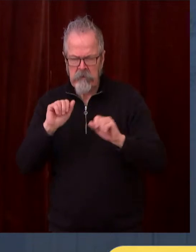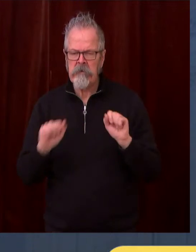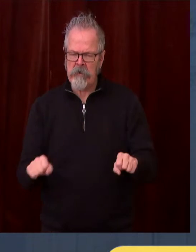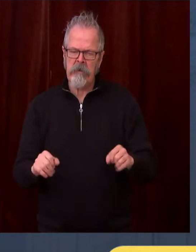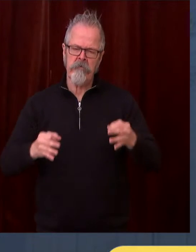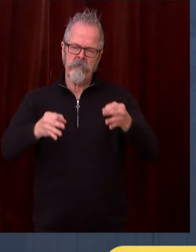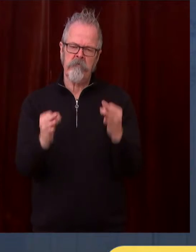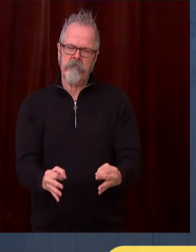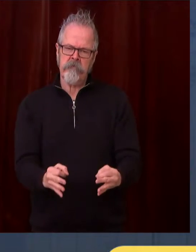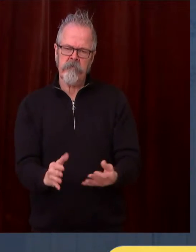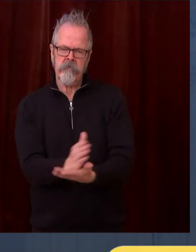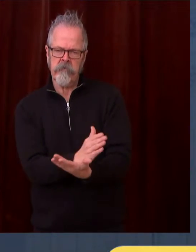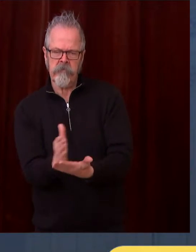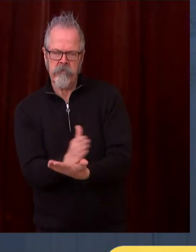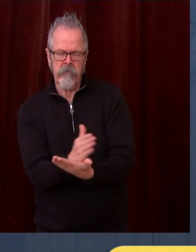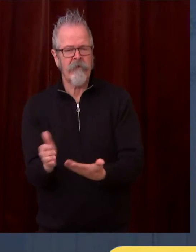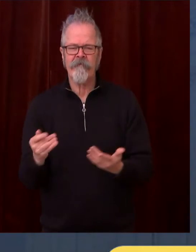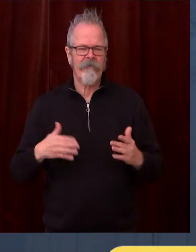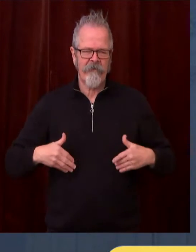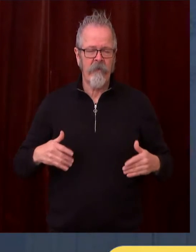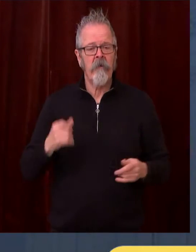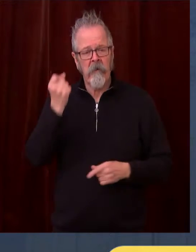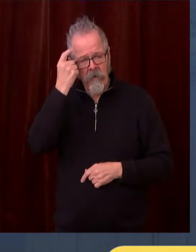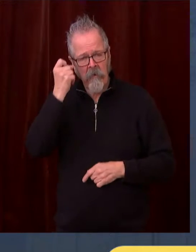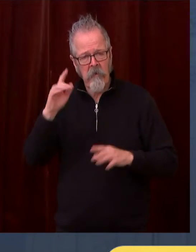pregnant woman who wishes to receive it.